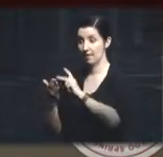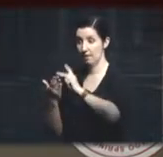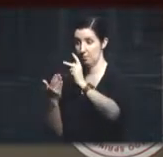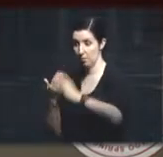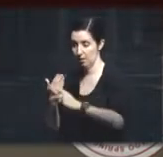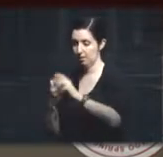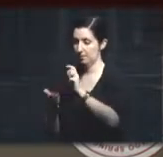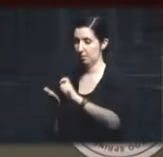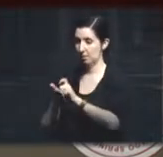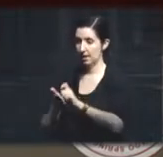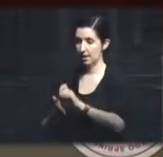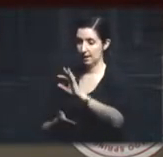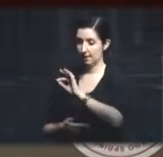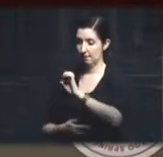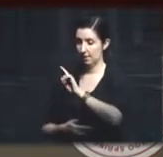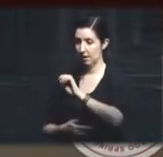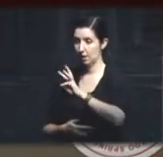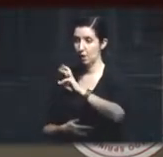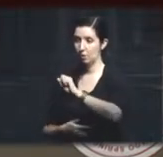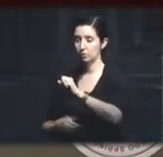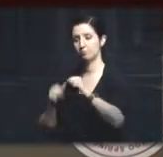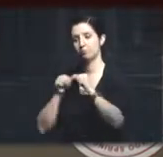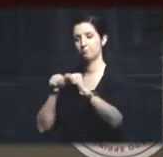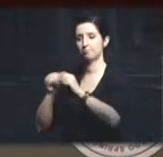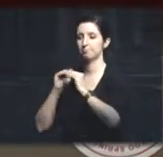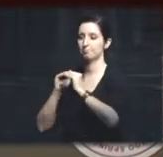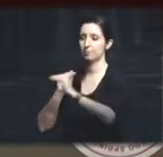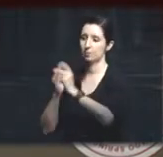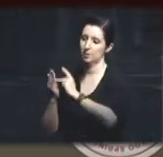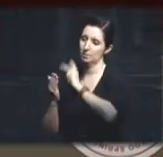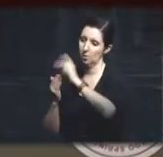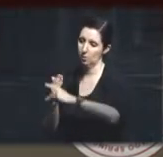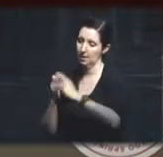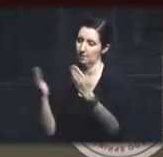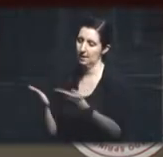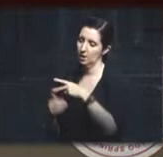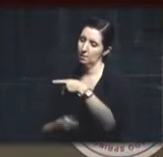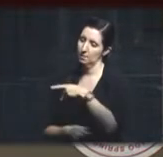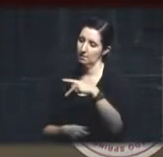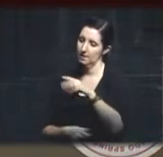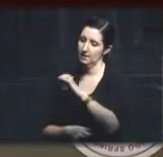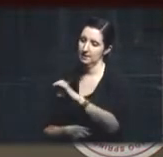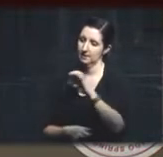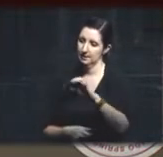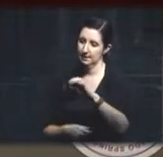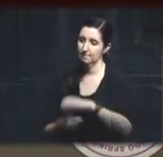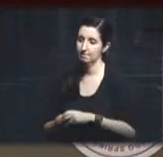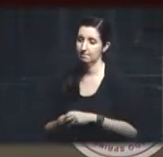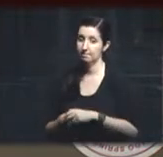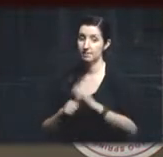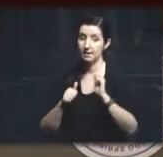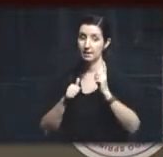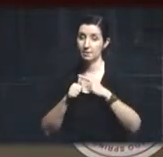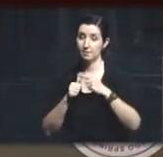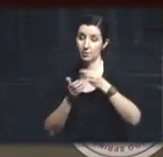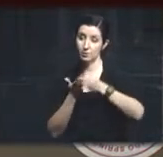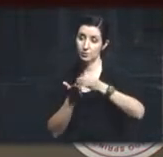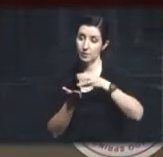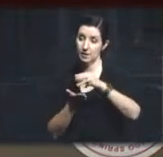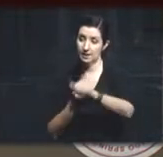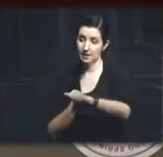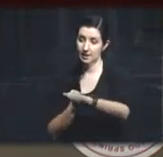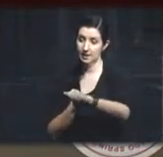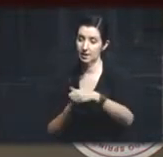I hope that many of this year's pilot project programs will also become permanent parts of our college. The first one funded is an online